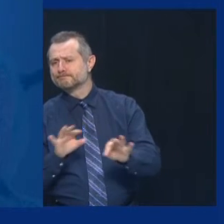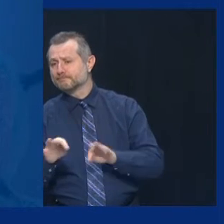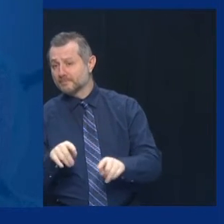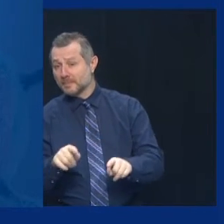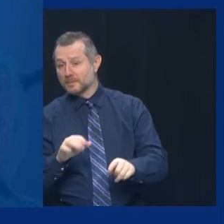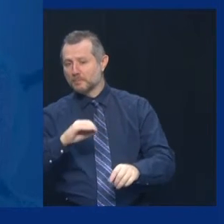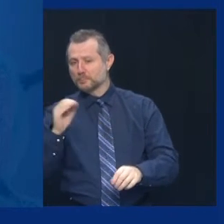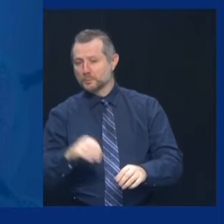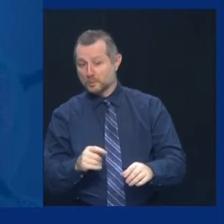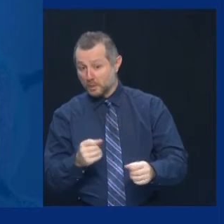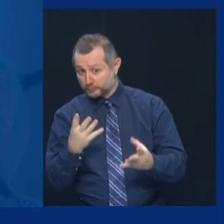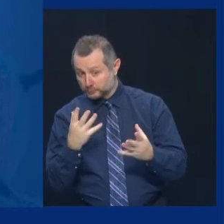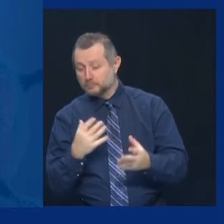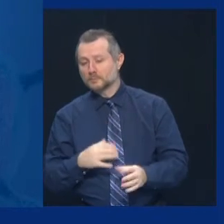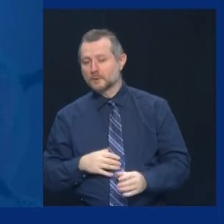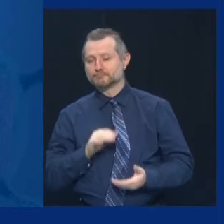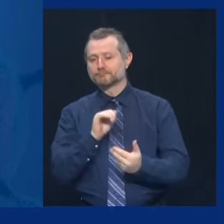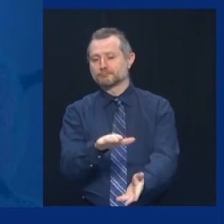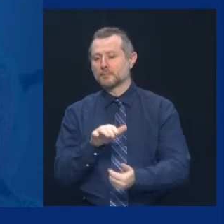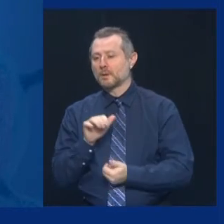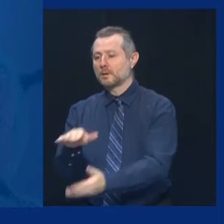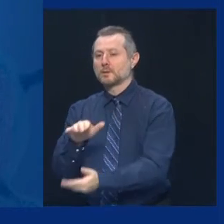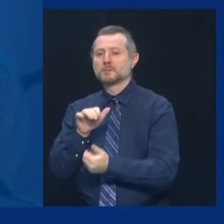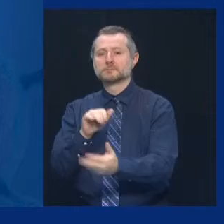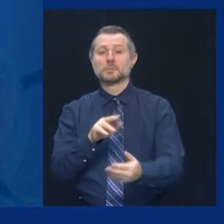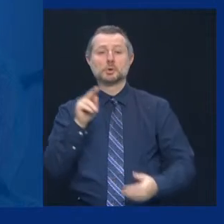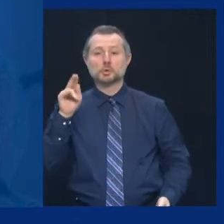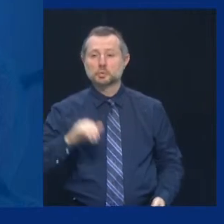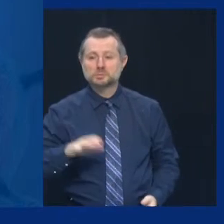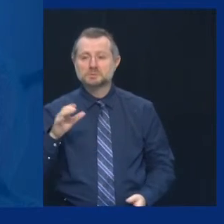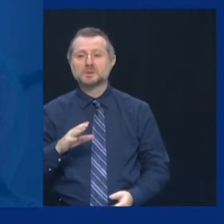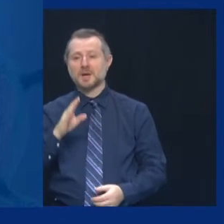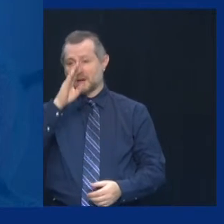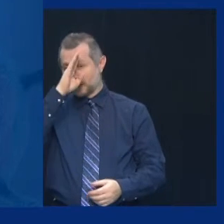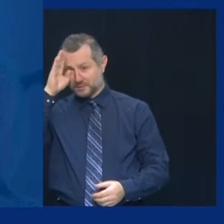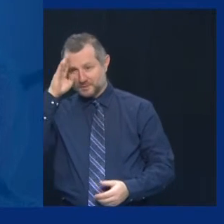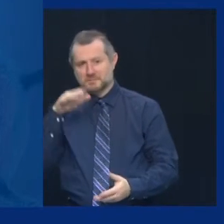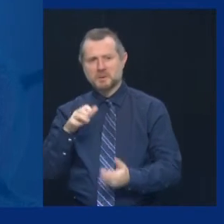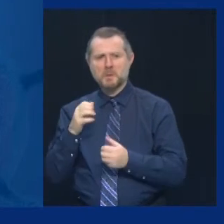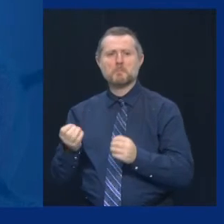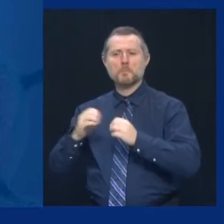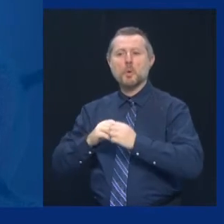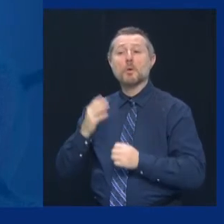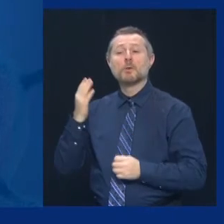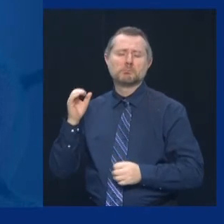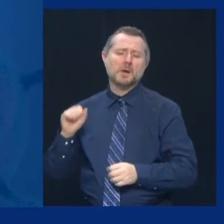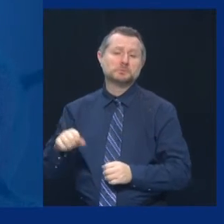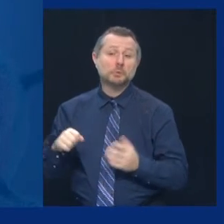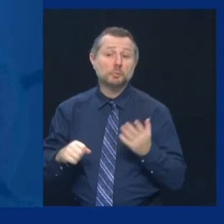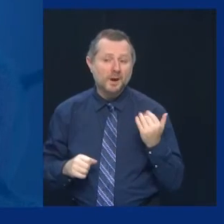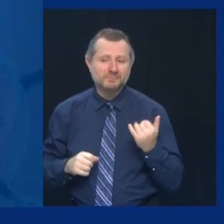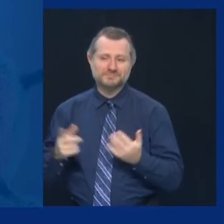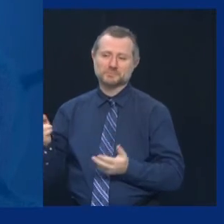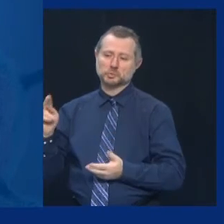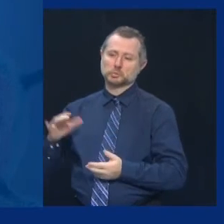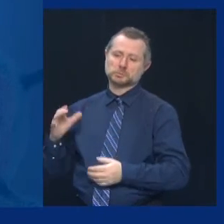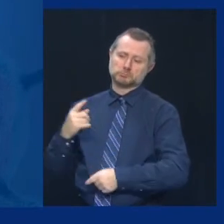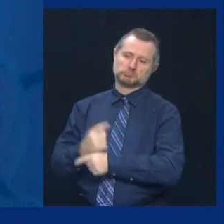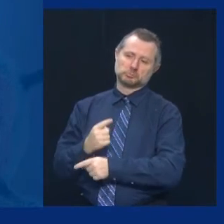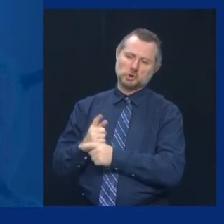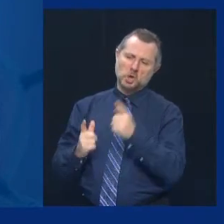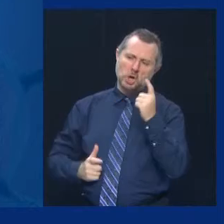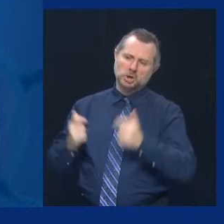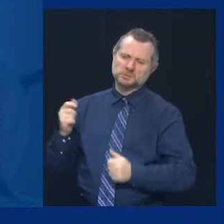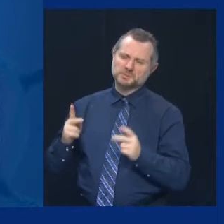are by percentage. New York City hospitals get more. Yes, because New York City has a larger population. Long